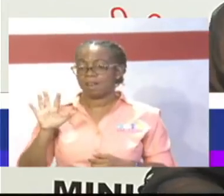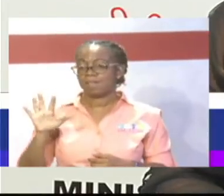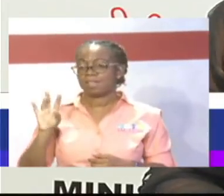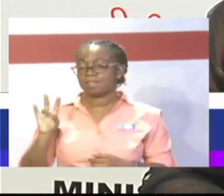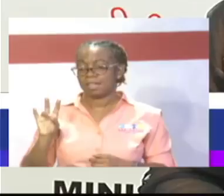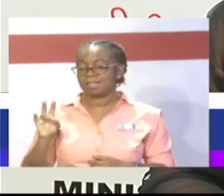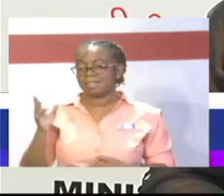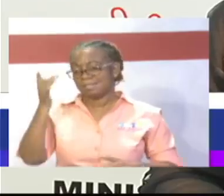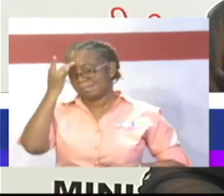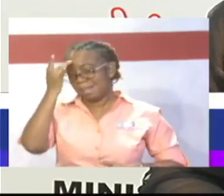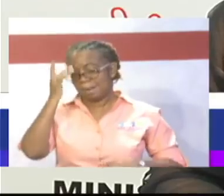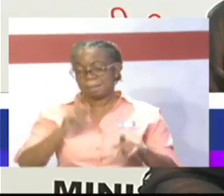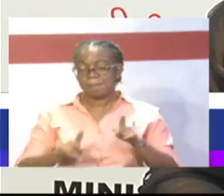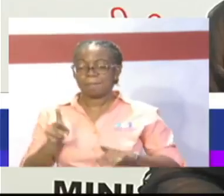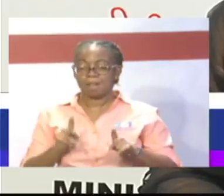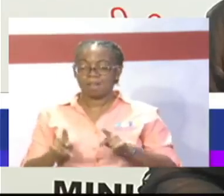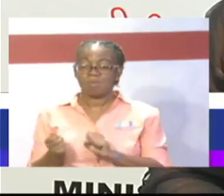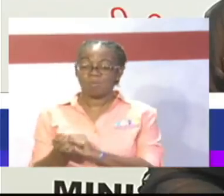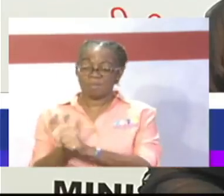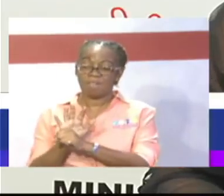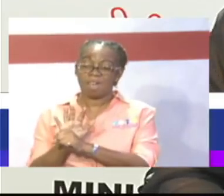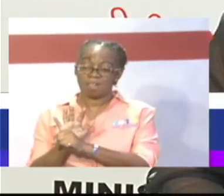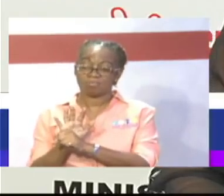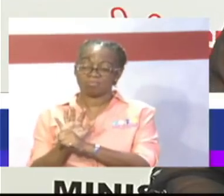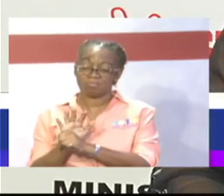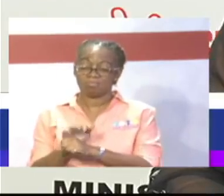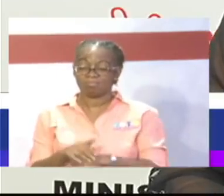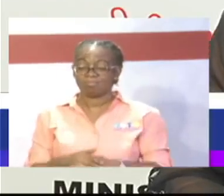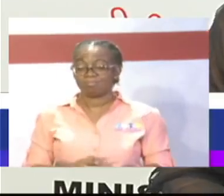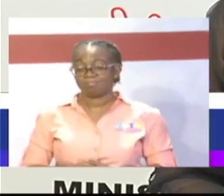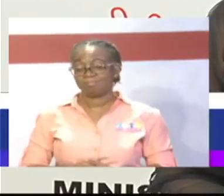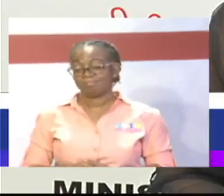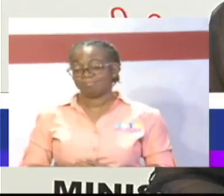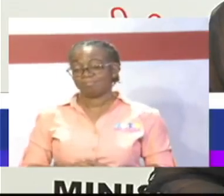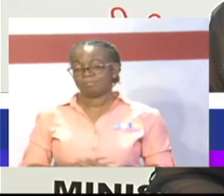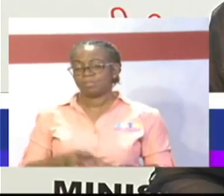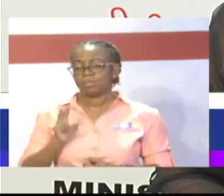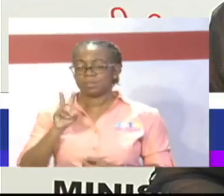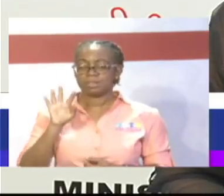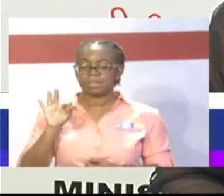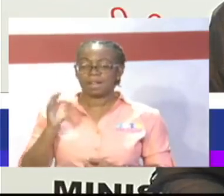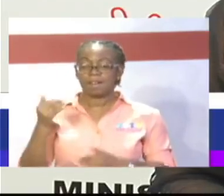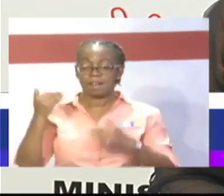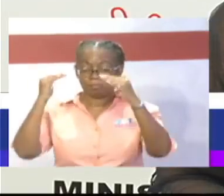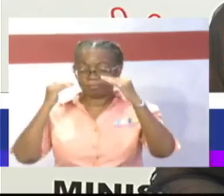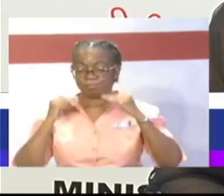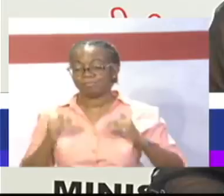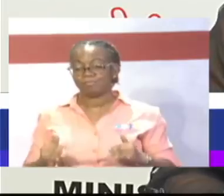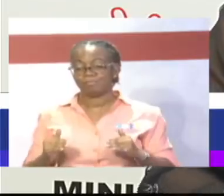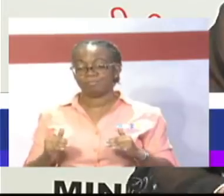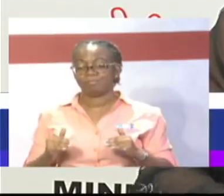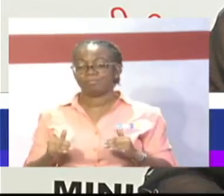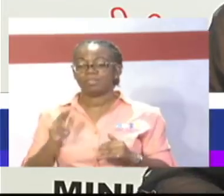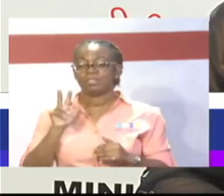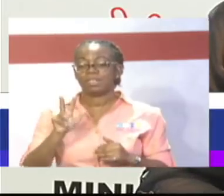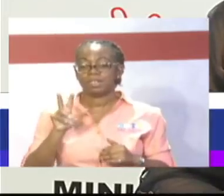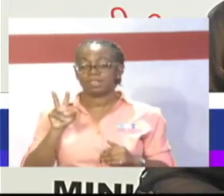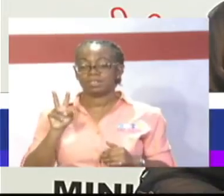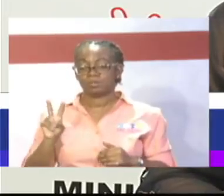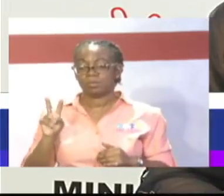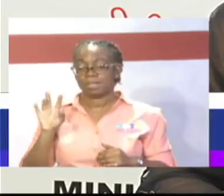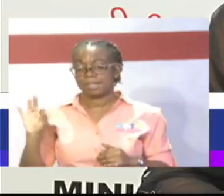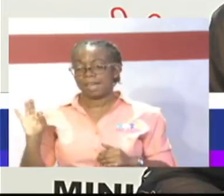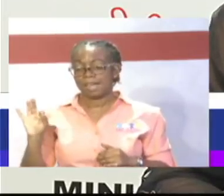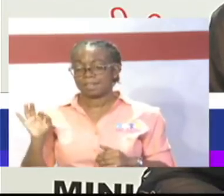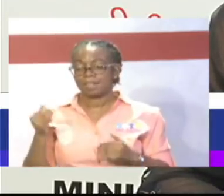in the hospitals in the parallel healthcare system and step-down facilities. 29 are in step-down facilities,